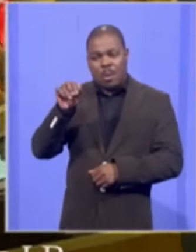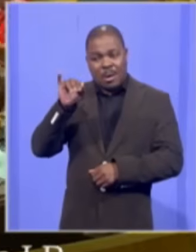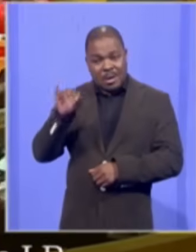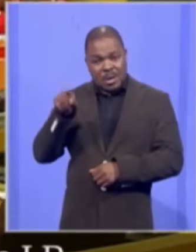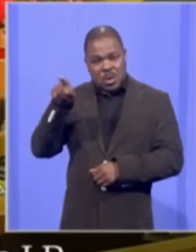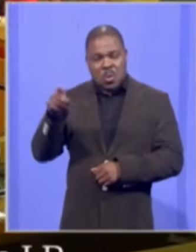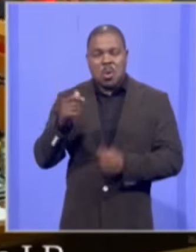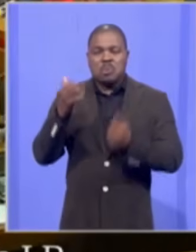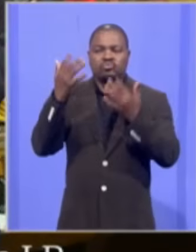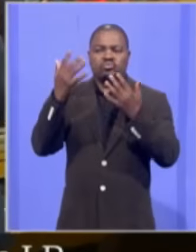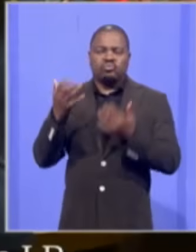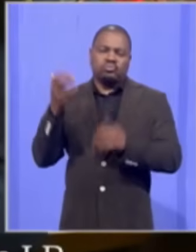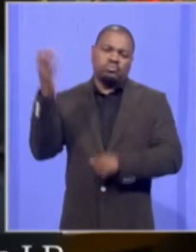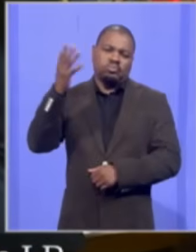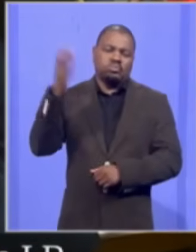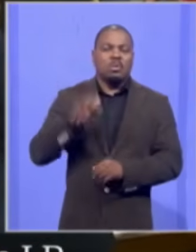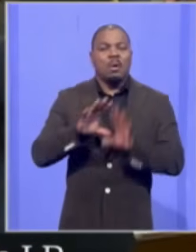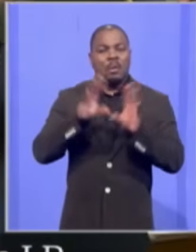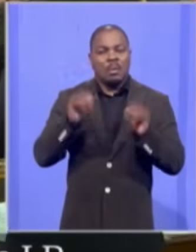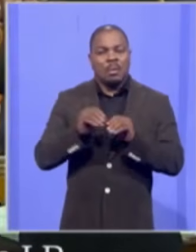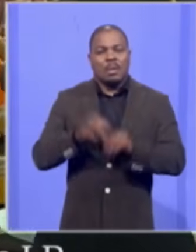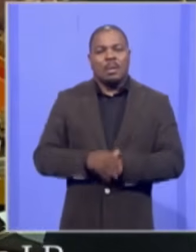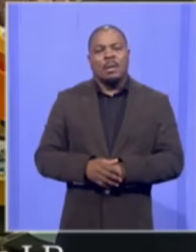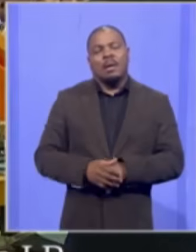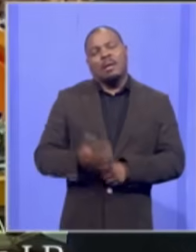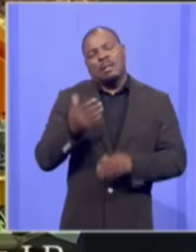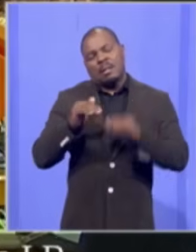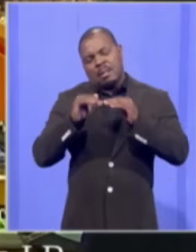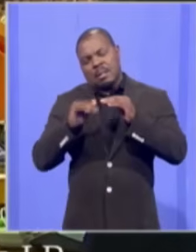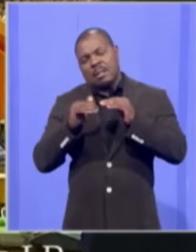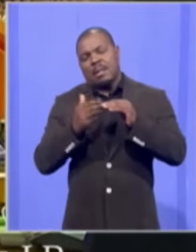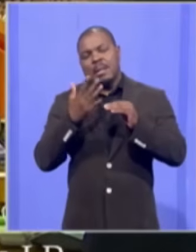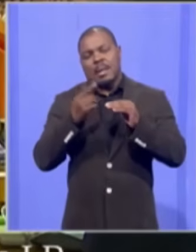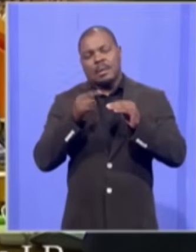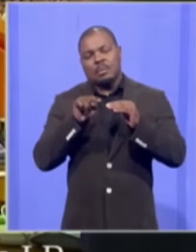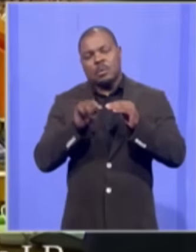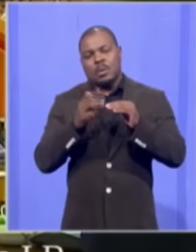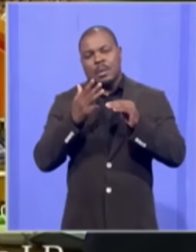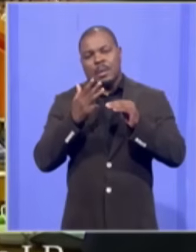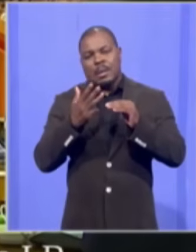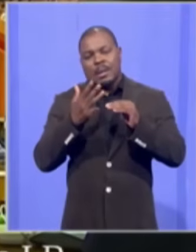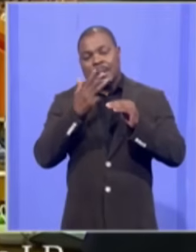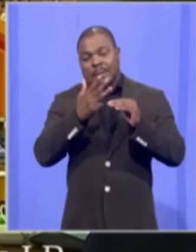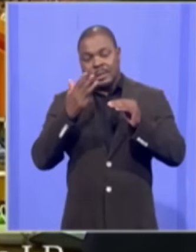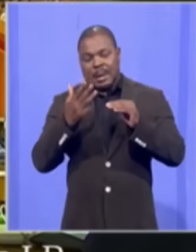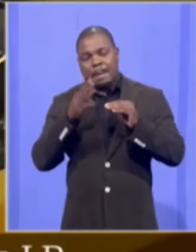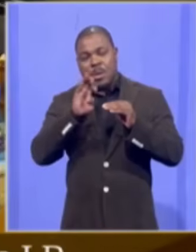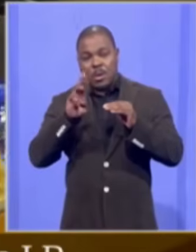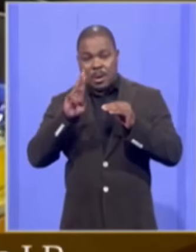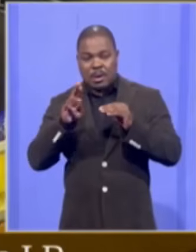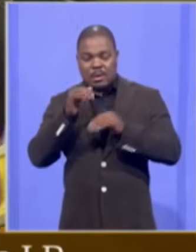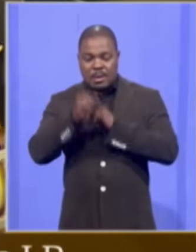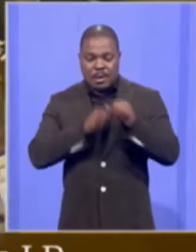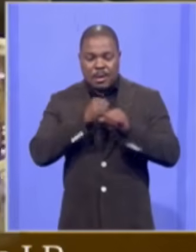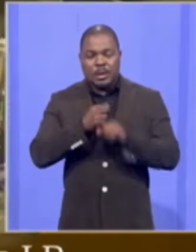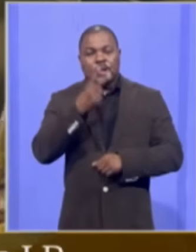provincia tse kanqane ho dibilione tse 88 tsa diranta tsa selemo sa ditjhelete sa